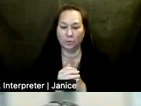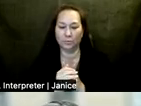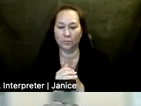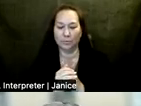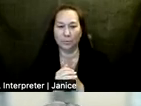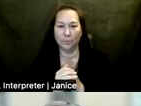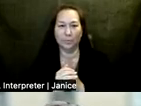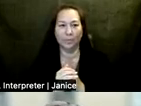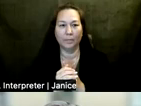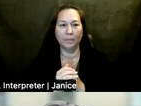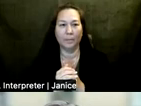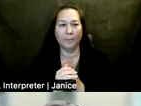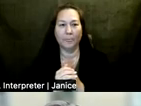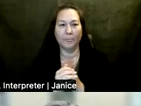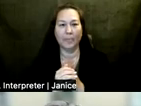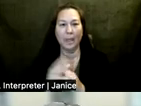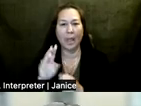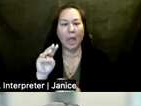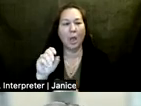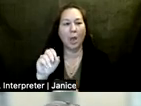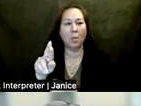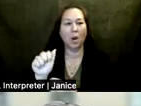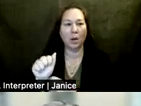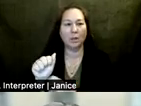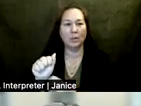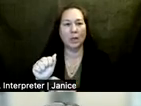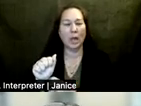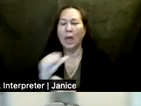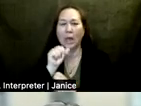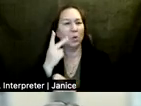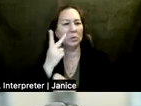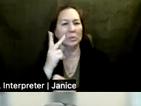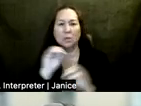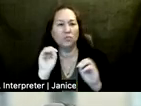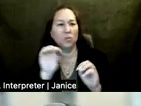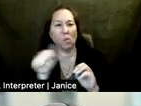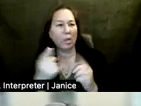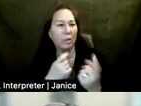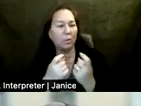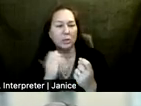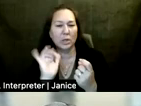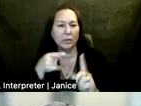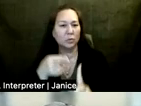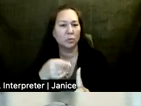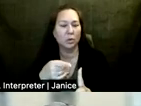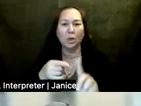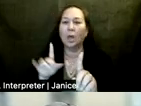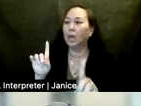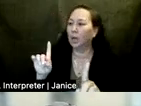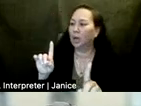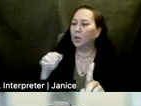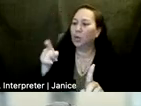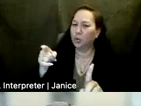Moria is going to follow up. I don't see any other questions at this point. Let's see. There's one in